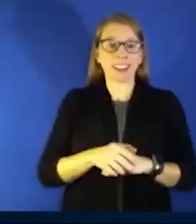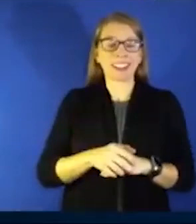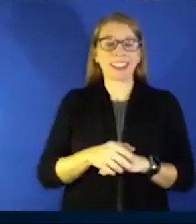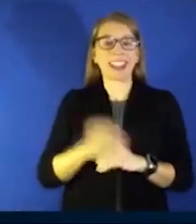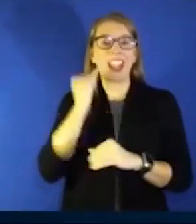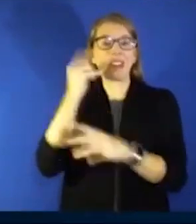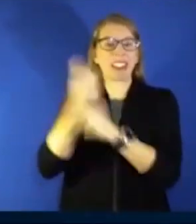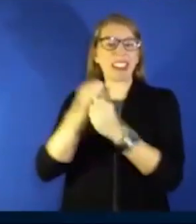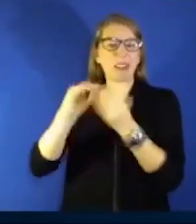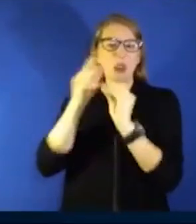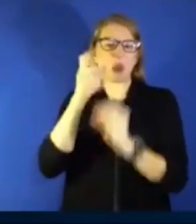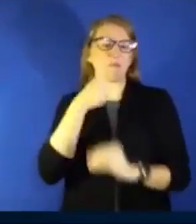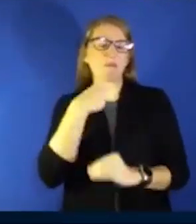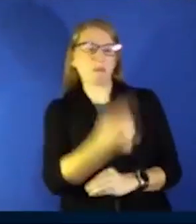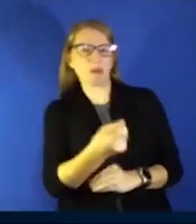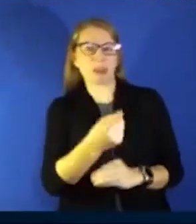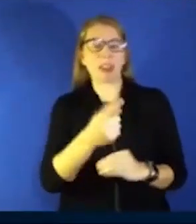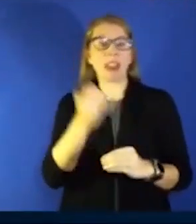for you on the line today.